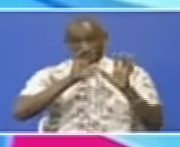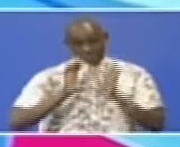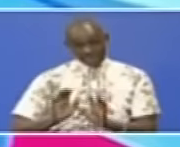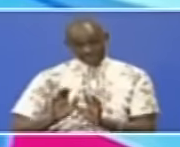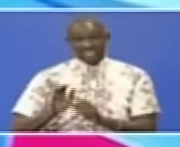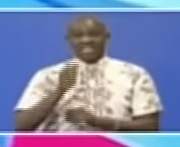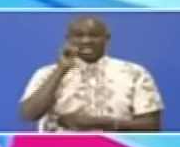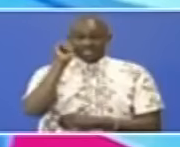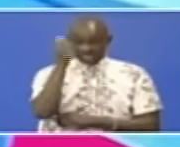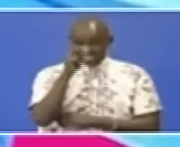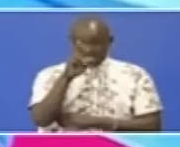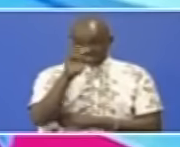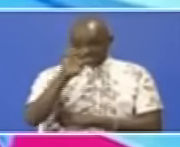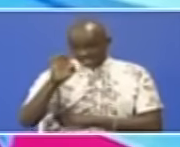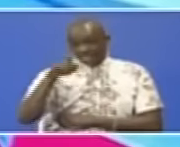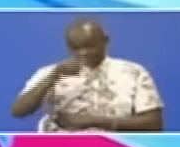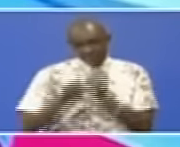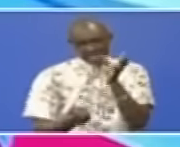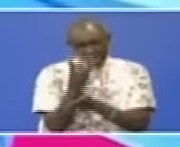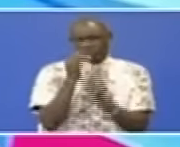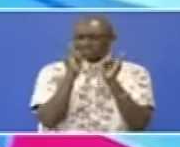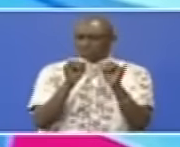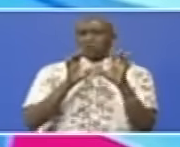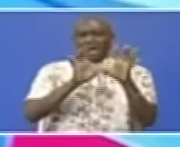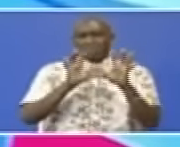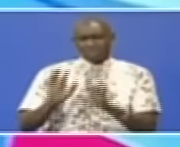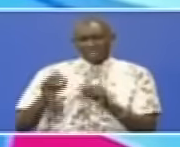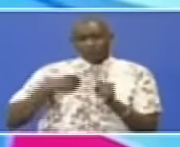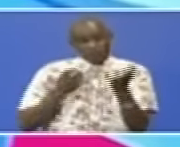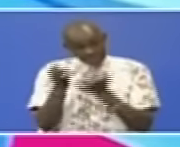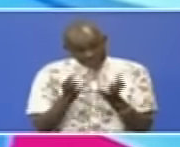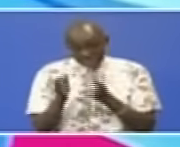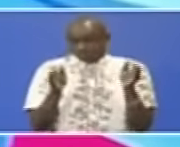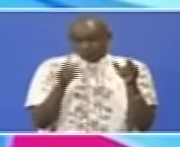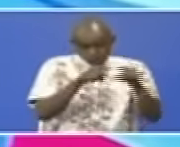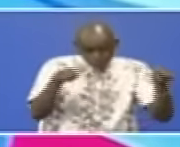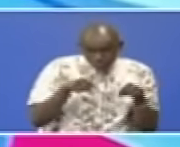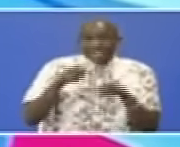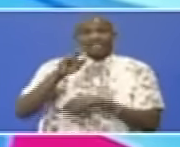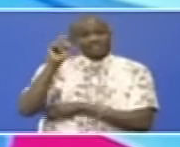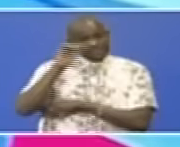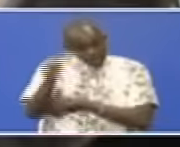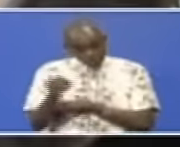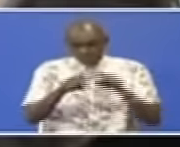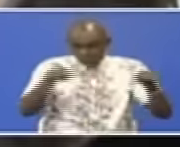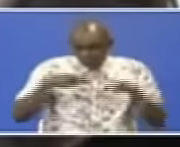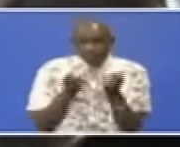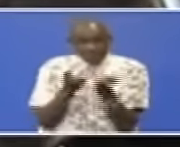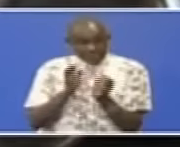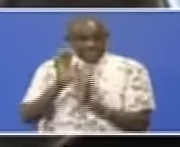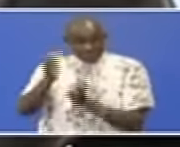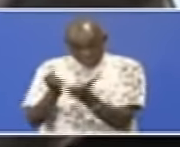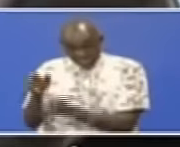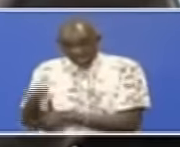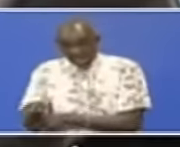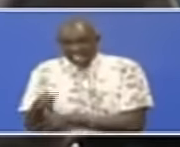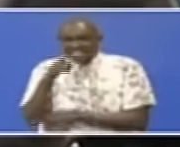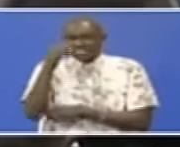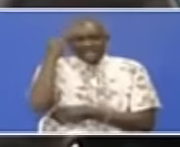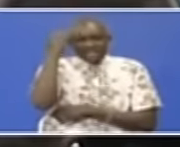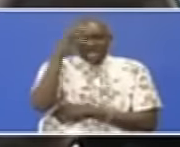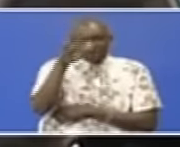Kenya Reinsurance Corporation launched a new campaign to acquire business parks within Nairobi City for their use. The initiative launched